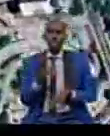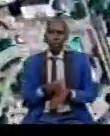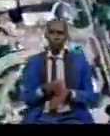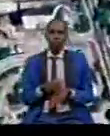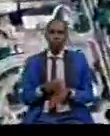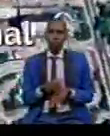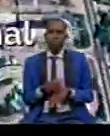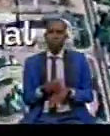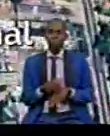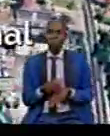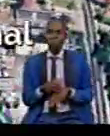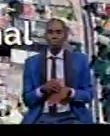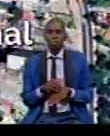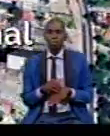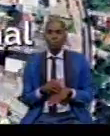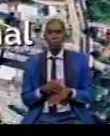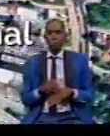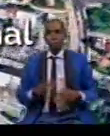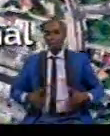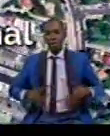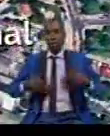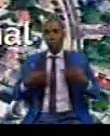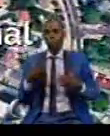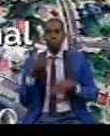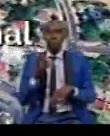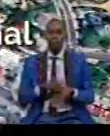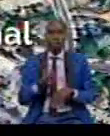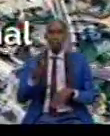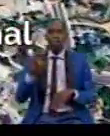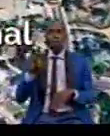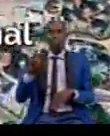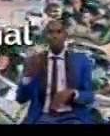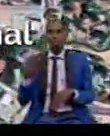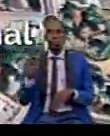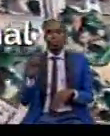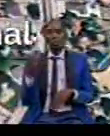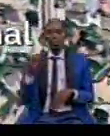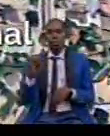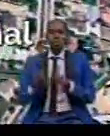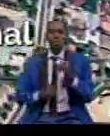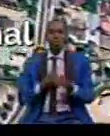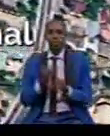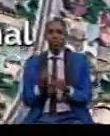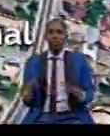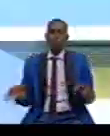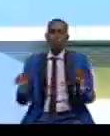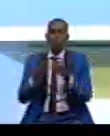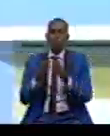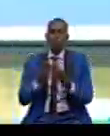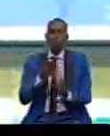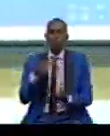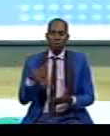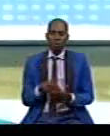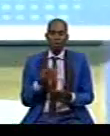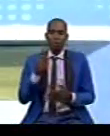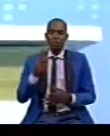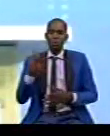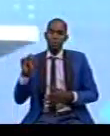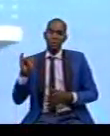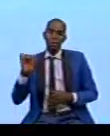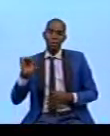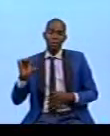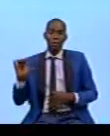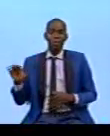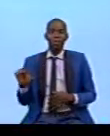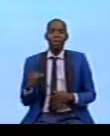wine drinking. No, they followed him. After he has saved you, after he has healed you,